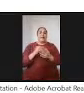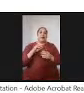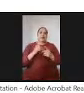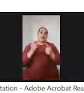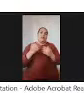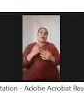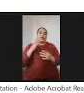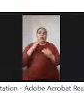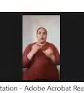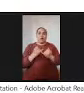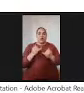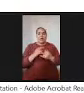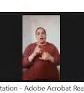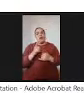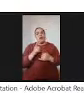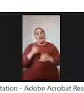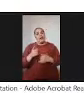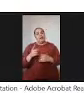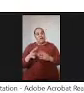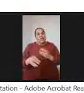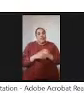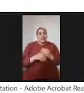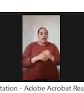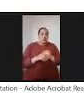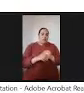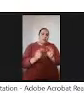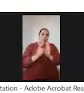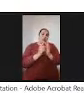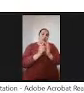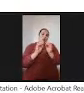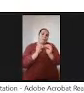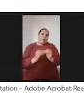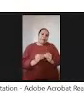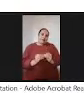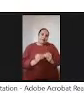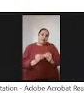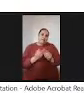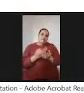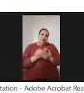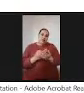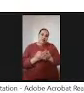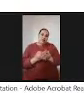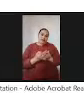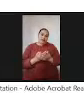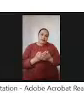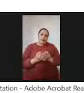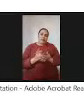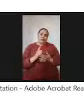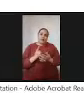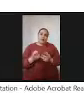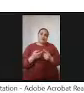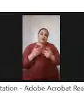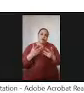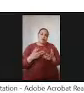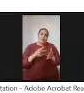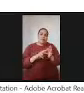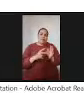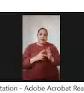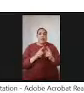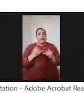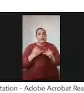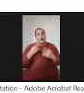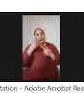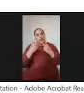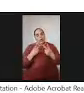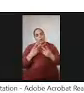like unless there is any additional lawmaking funding that's coming through that is unplanned, but we are currently looking at